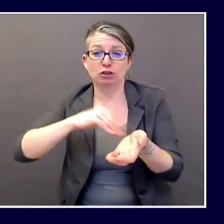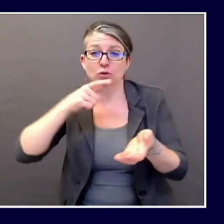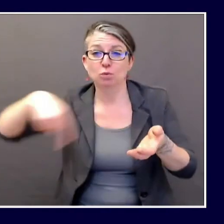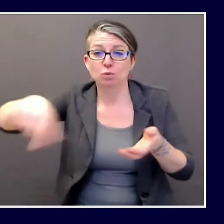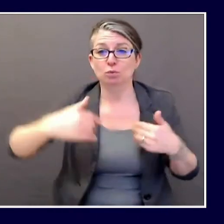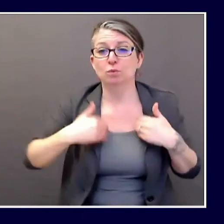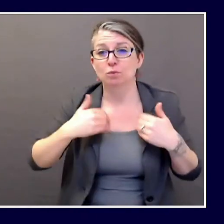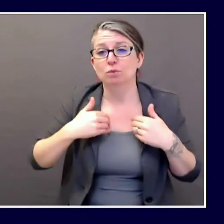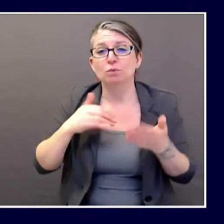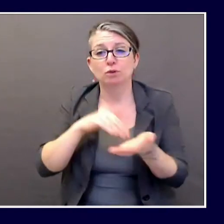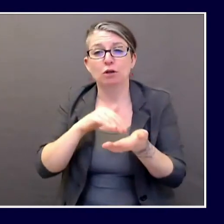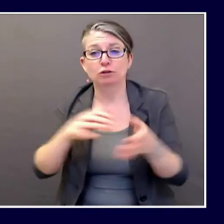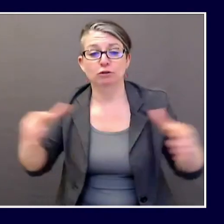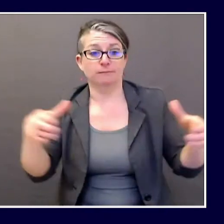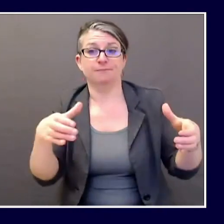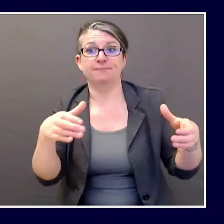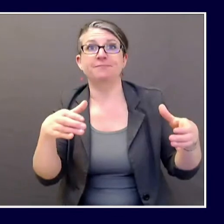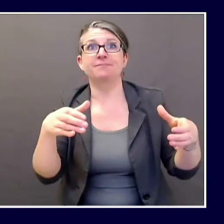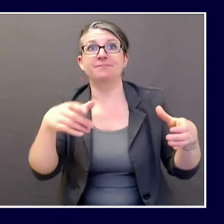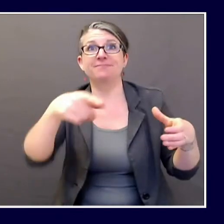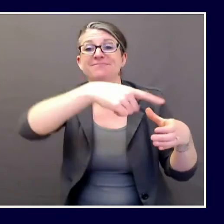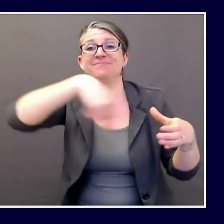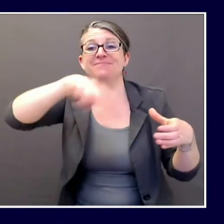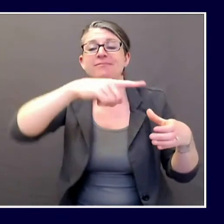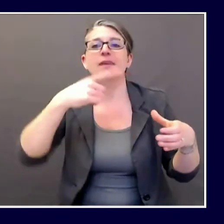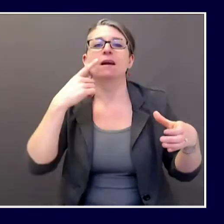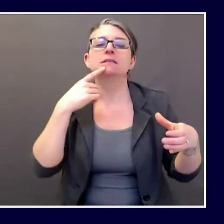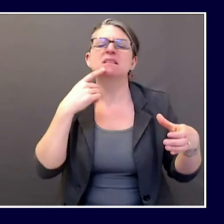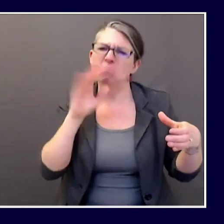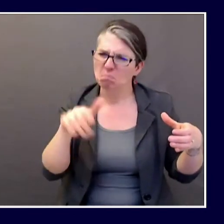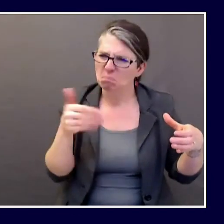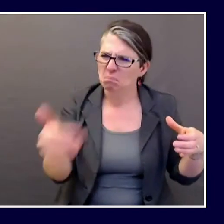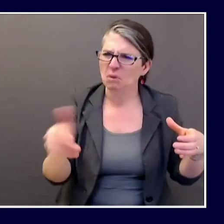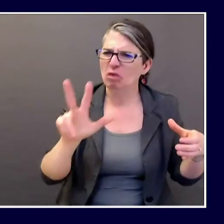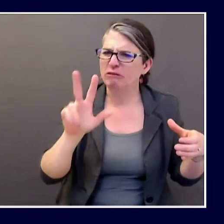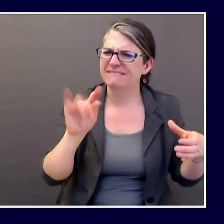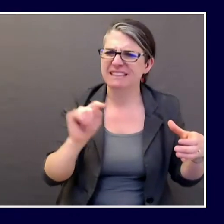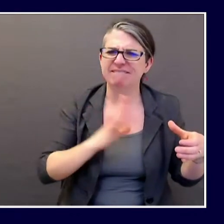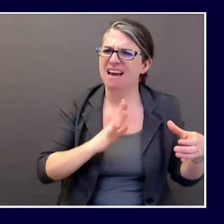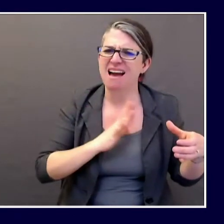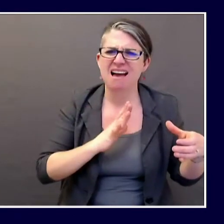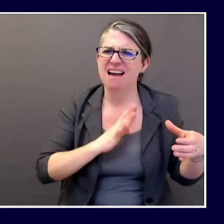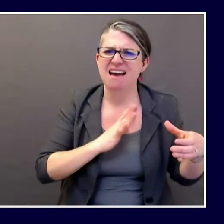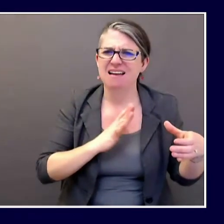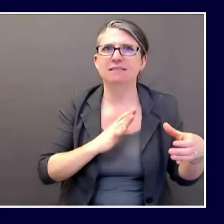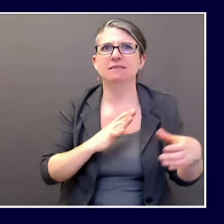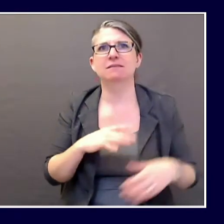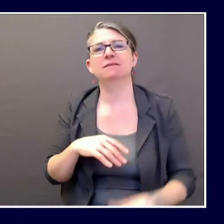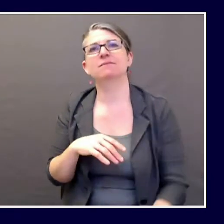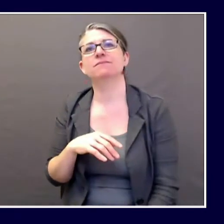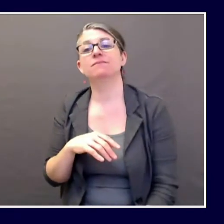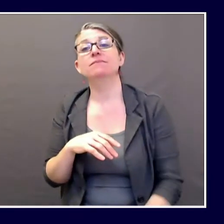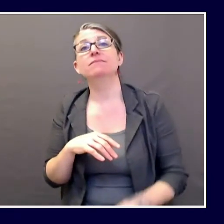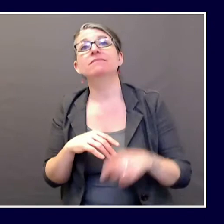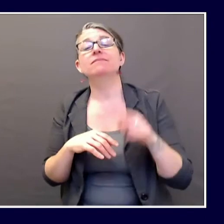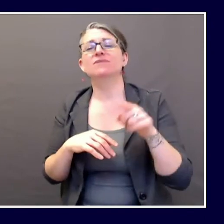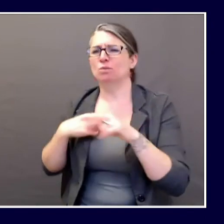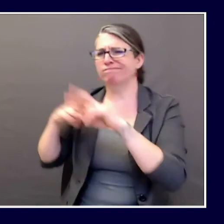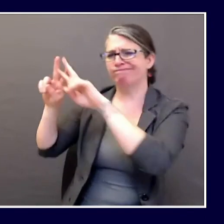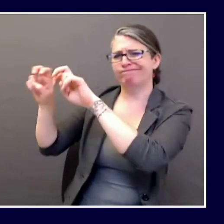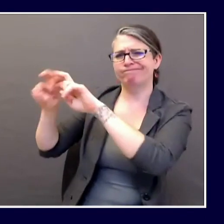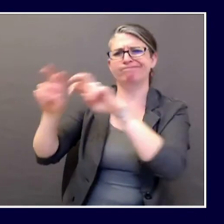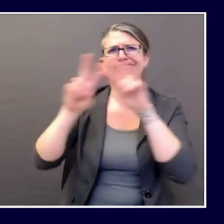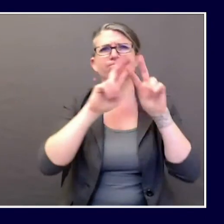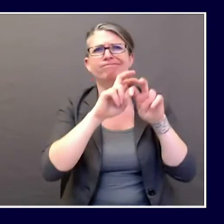that 3 feet of distance was acceptable. And that 3 foot was one of the reasons that Maine has been